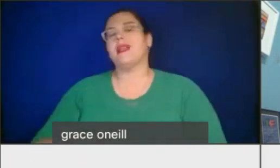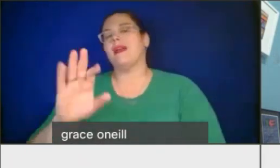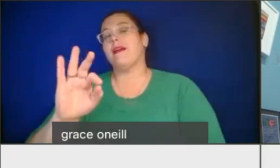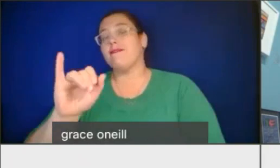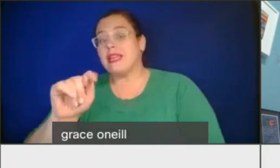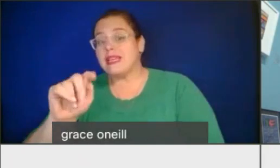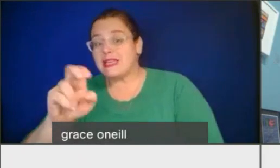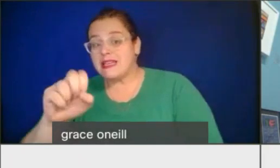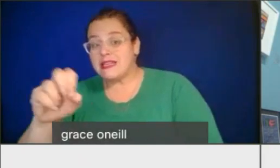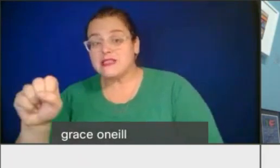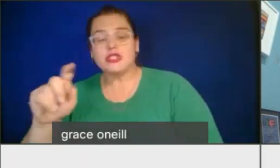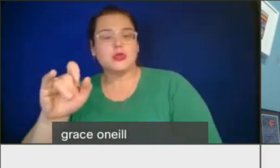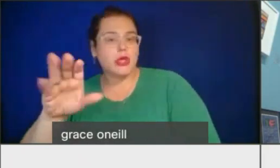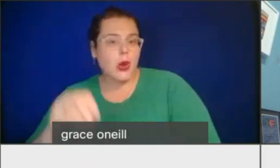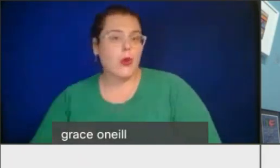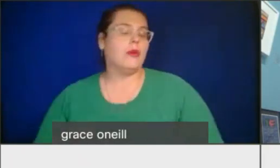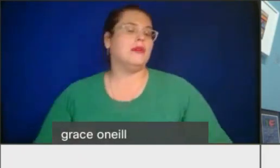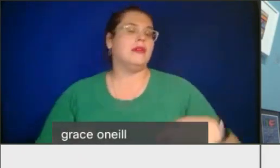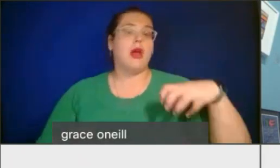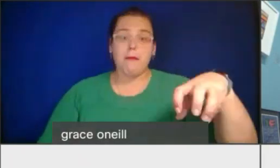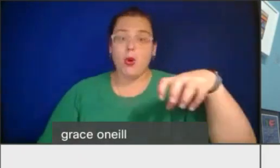movie theaters,